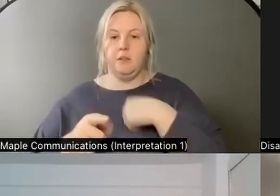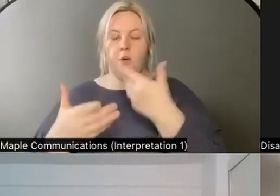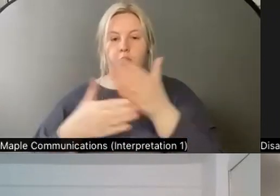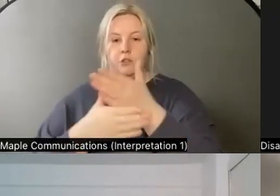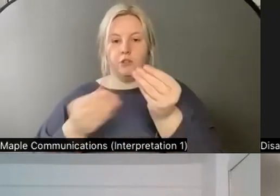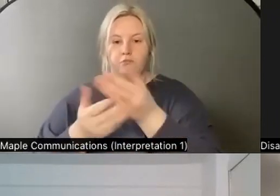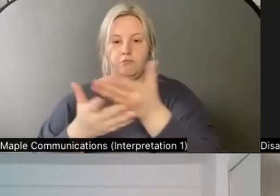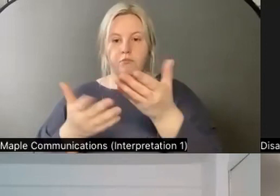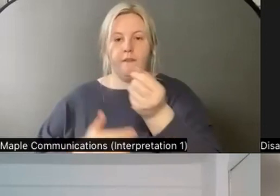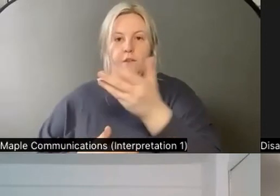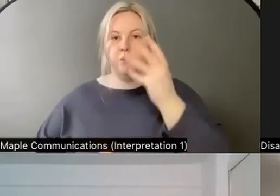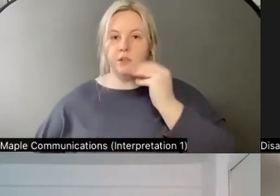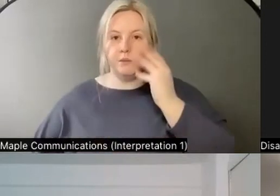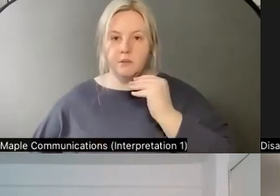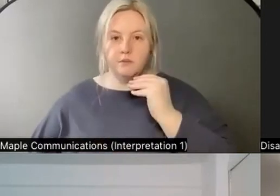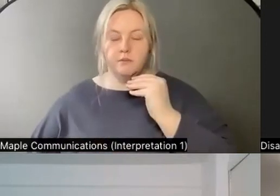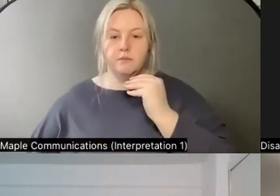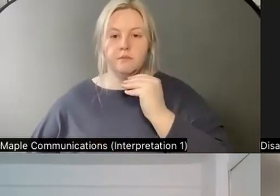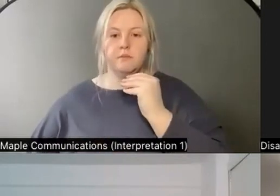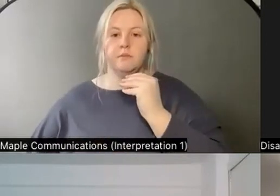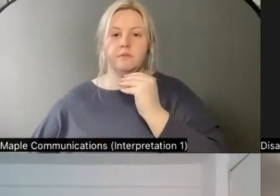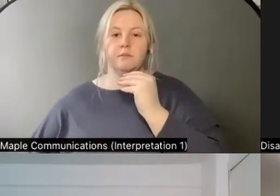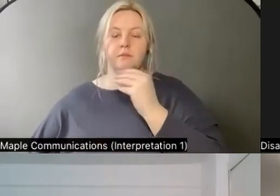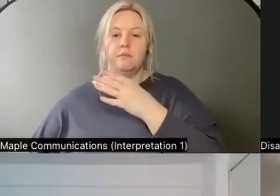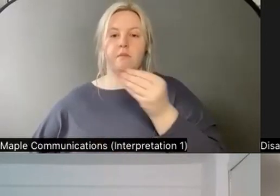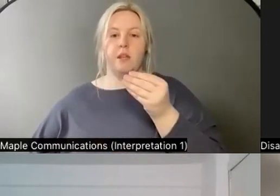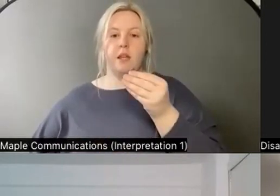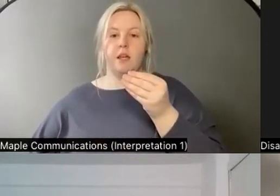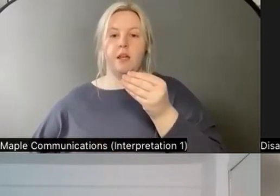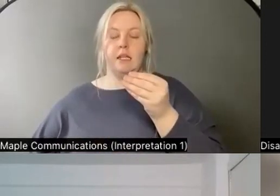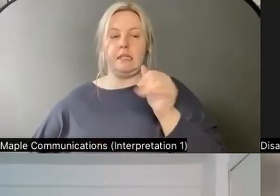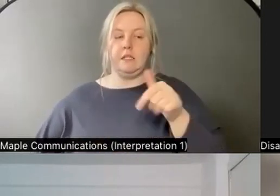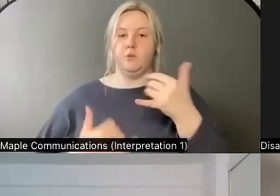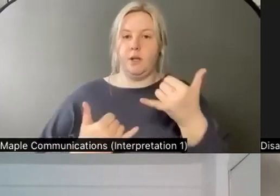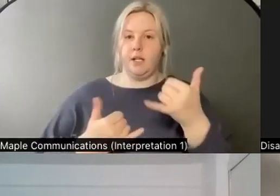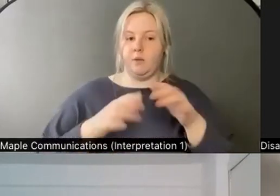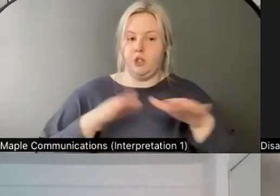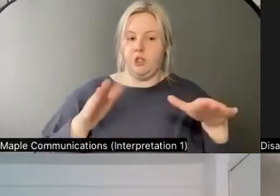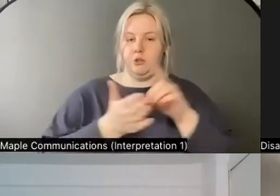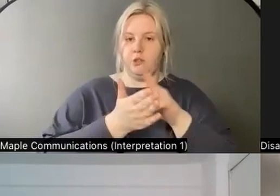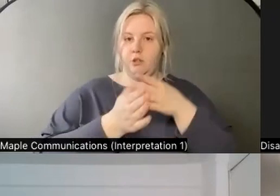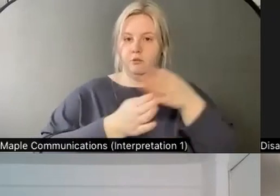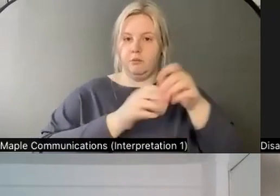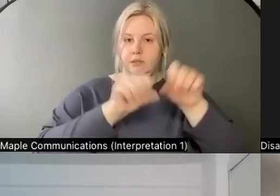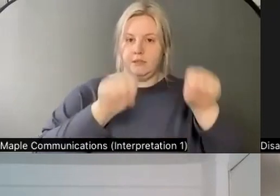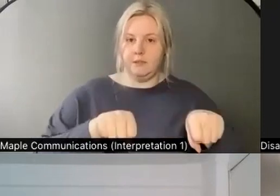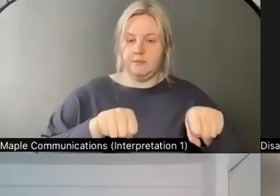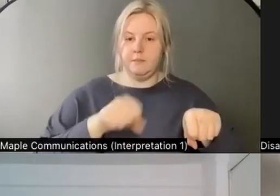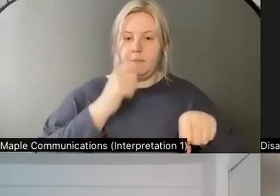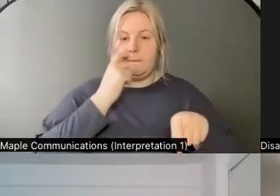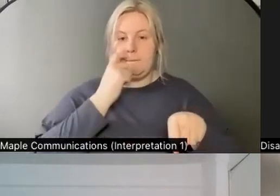experiences as well. And this is in the pediatric system. And I think the point I wanted to bring forward was this isn't something